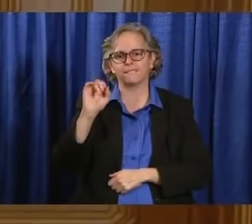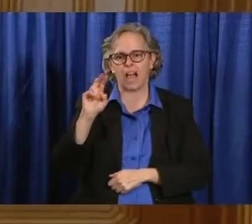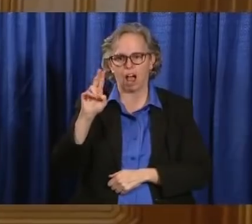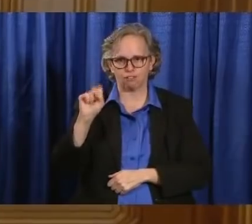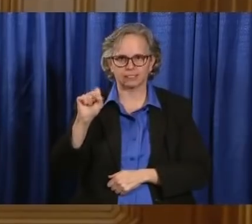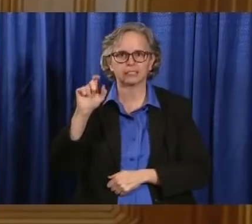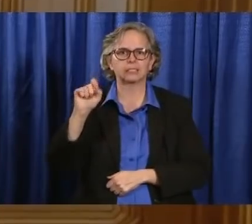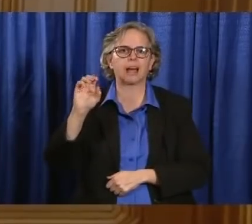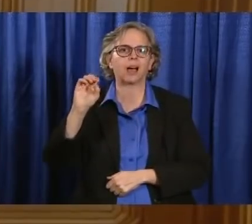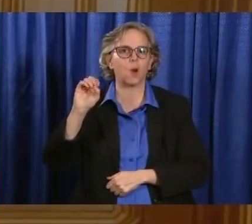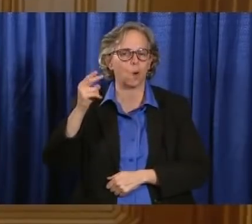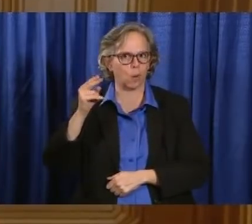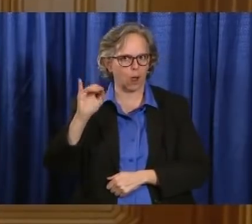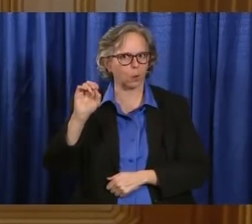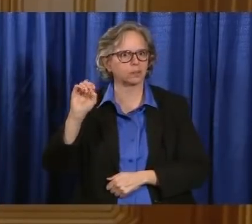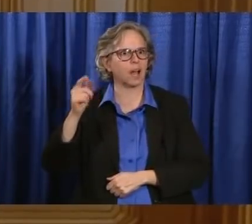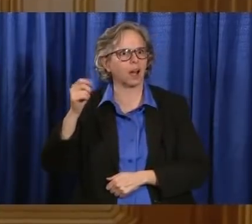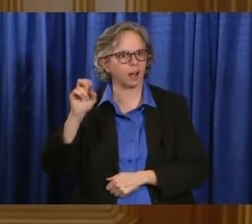coronavirus.ohio.gov.